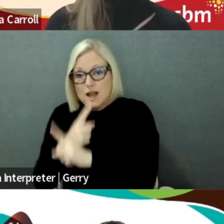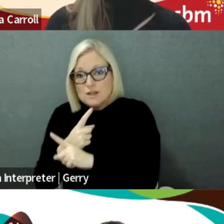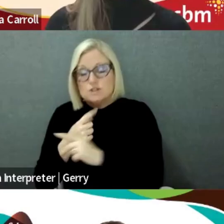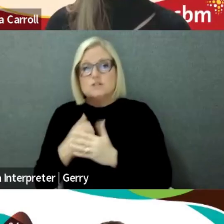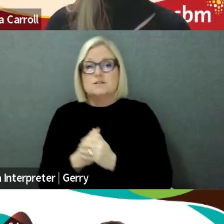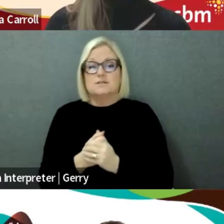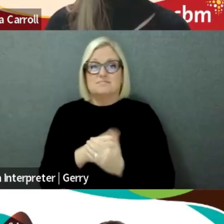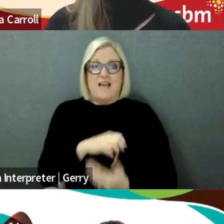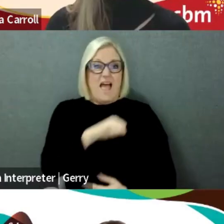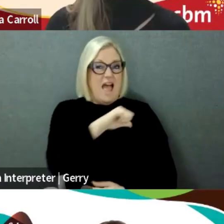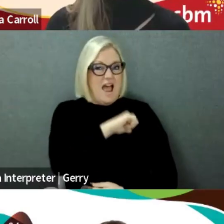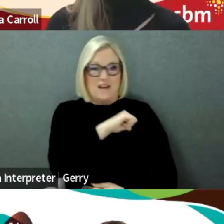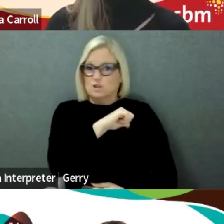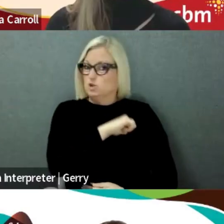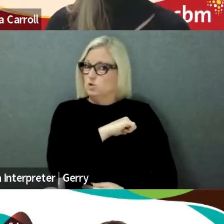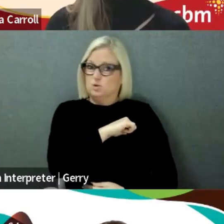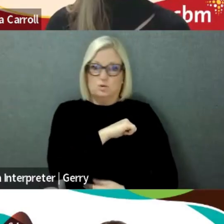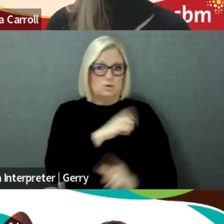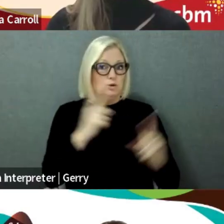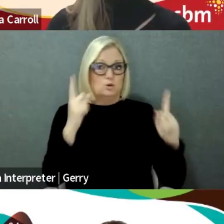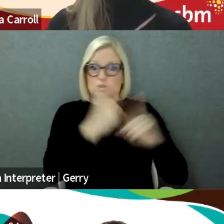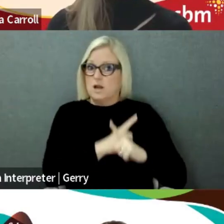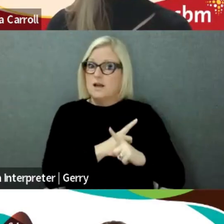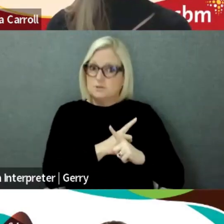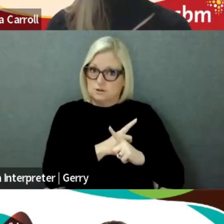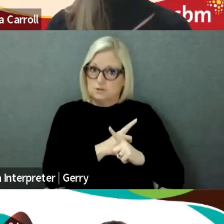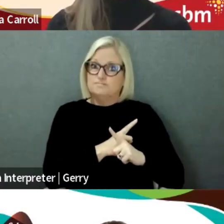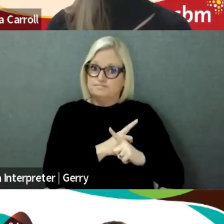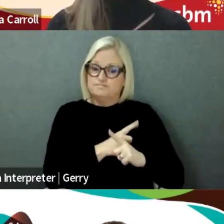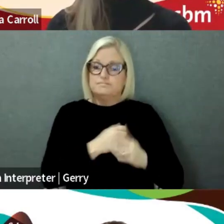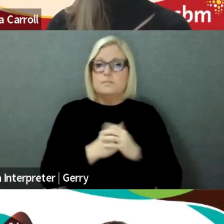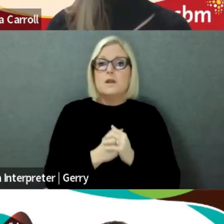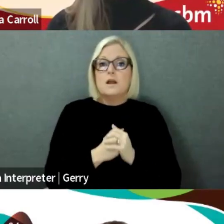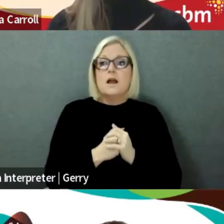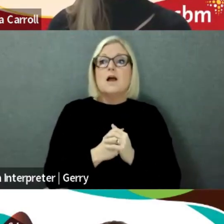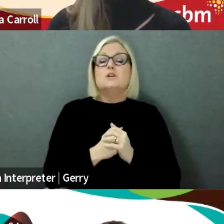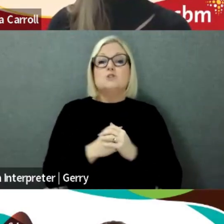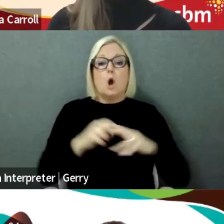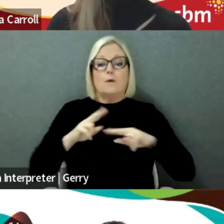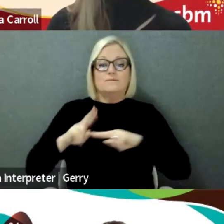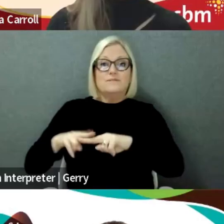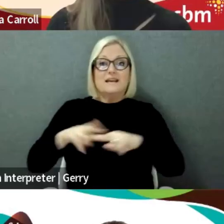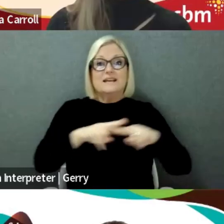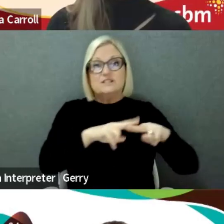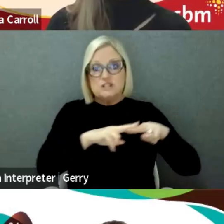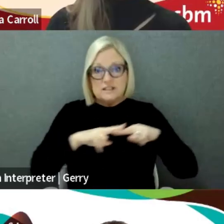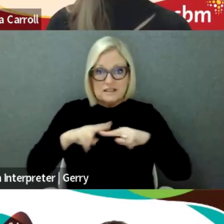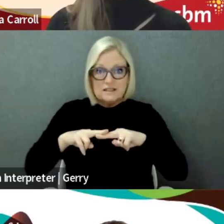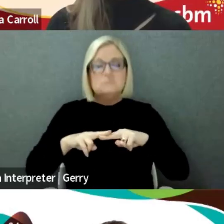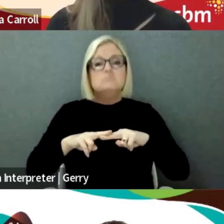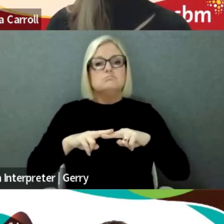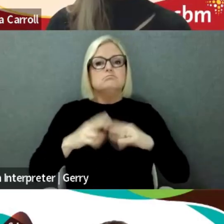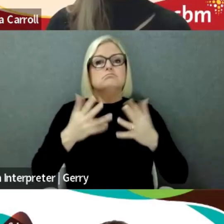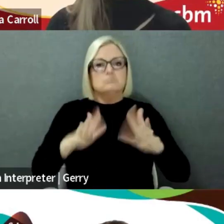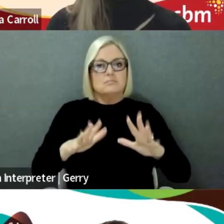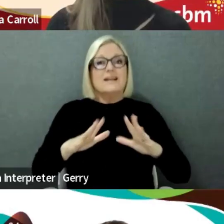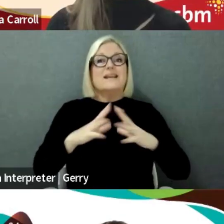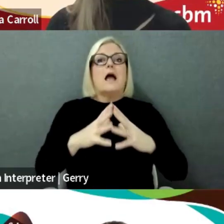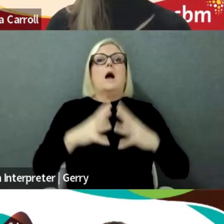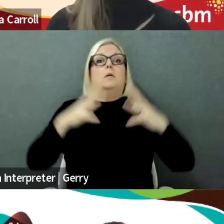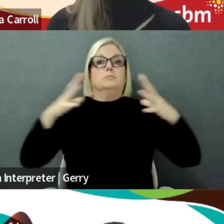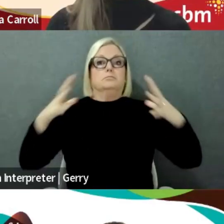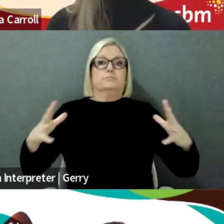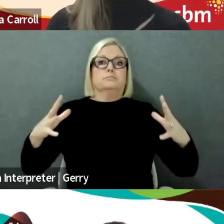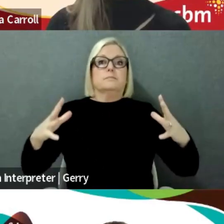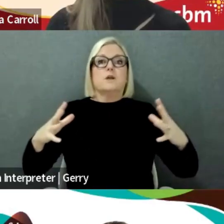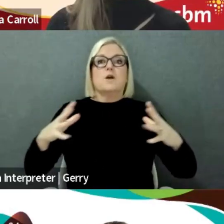attitude. I now want to widen the lens from Fiji and the Pacific experience to the global deinstitutionalization agenda,